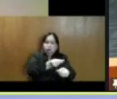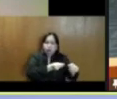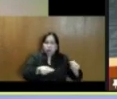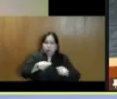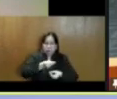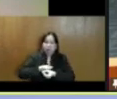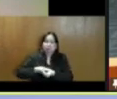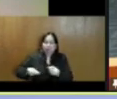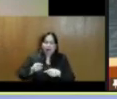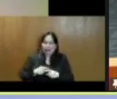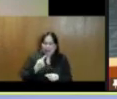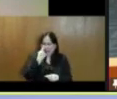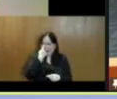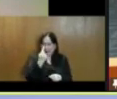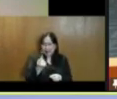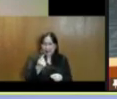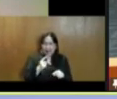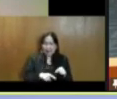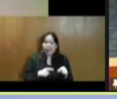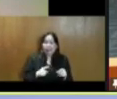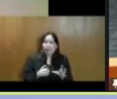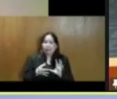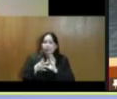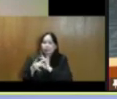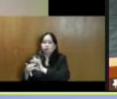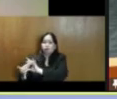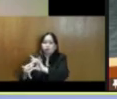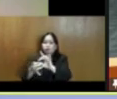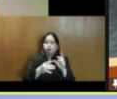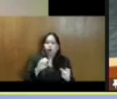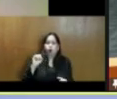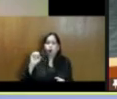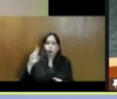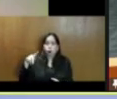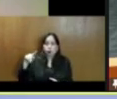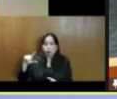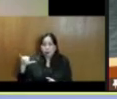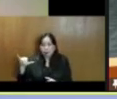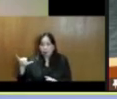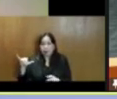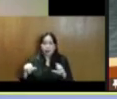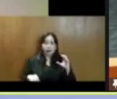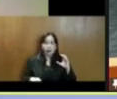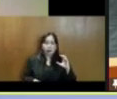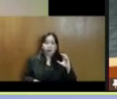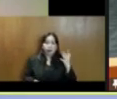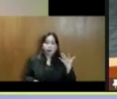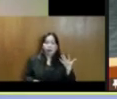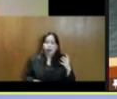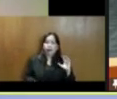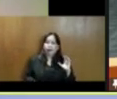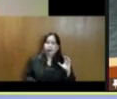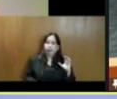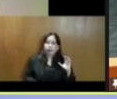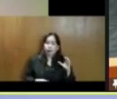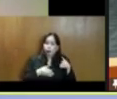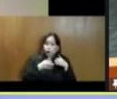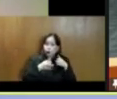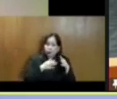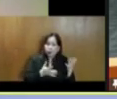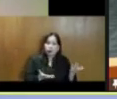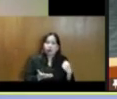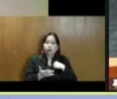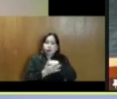of circularity, you need that supply chain governance or those strategies at a city scale or a country